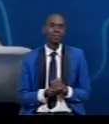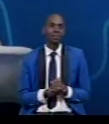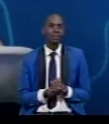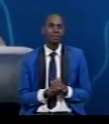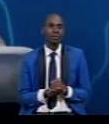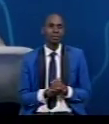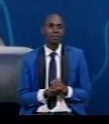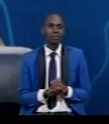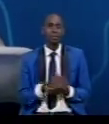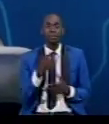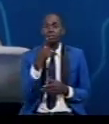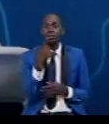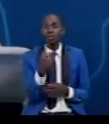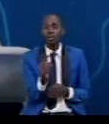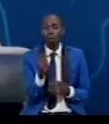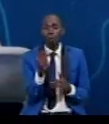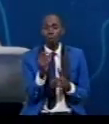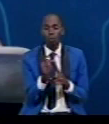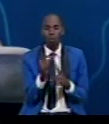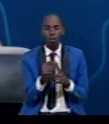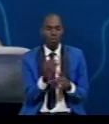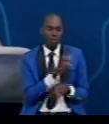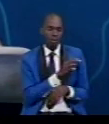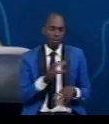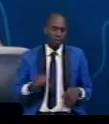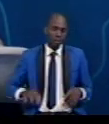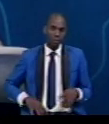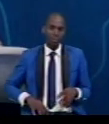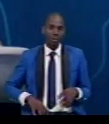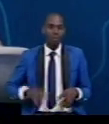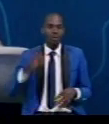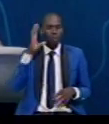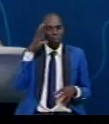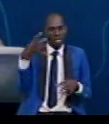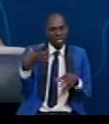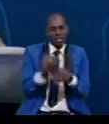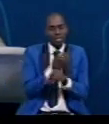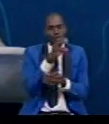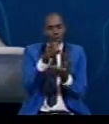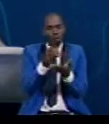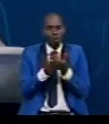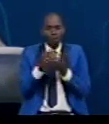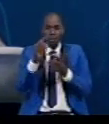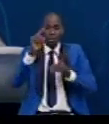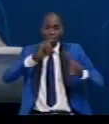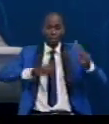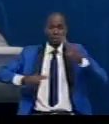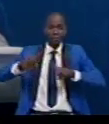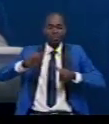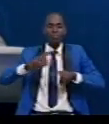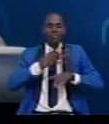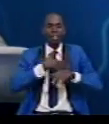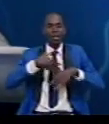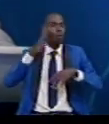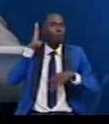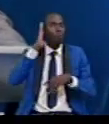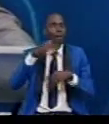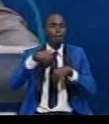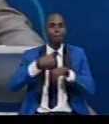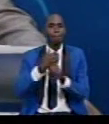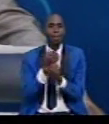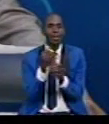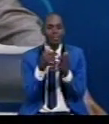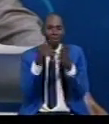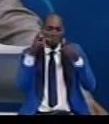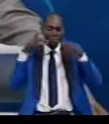word, Christ will take your word and then he will make it personal and send it